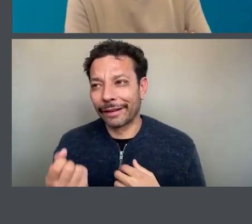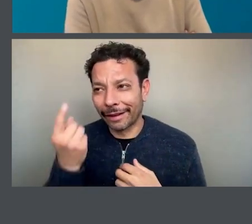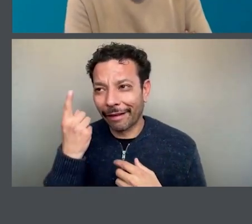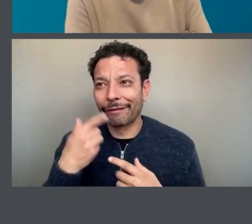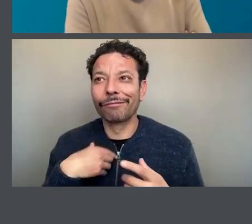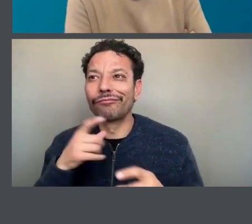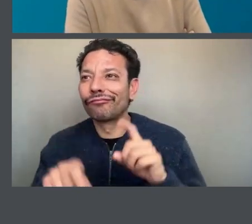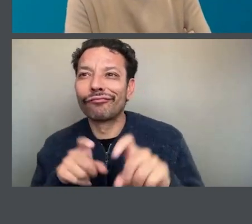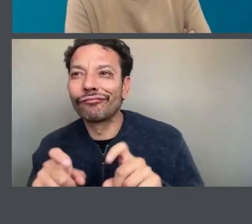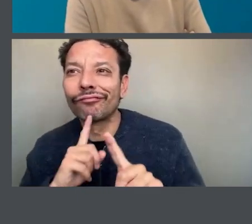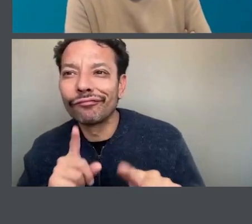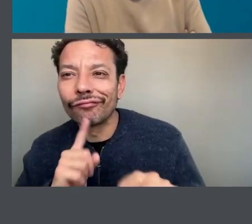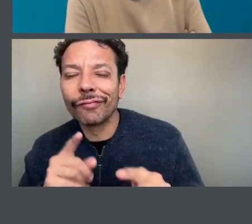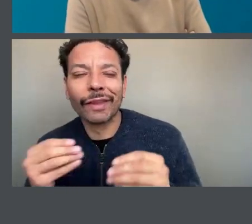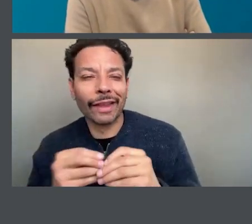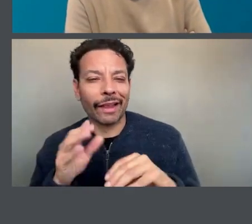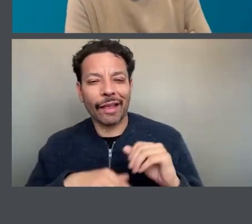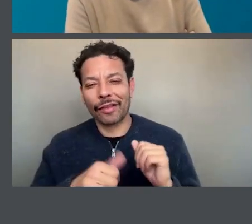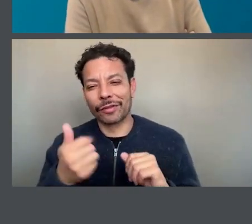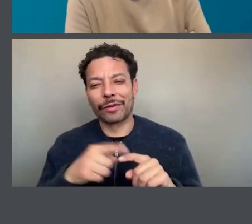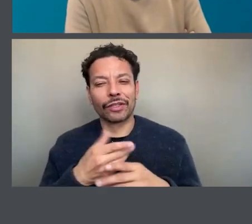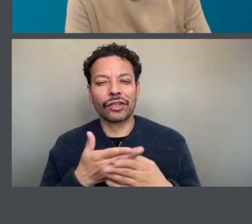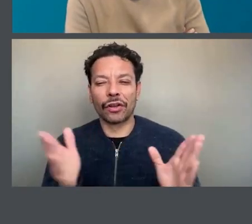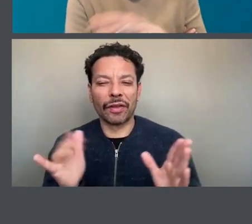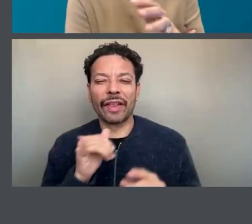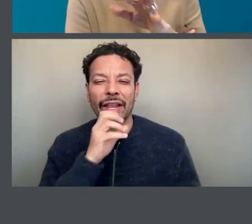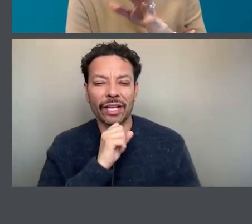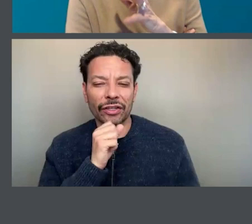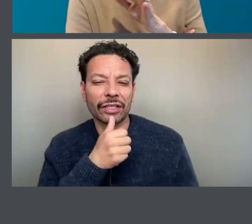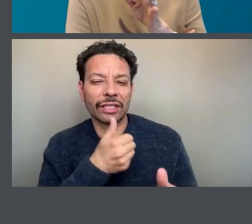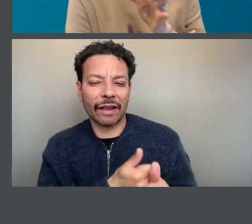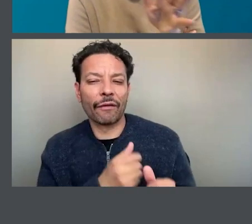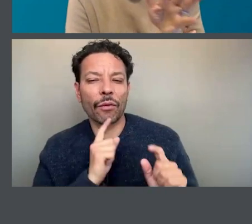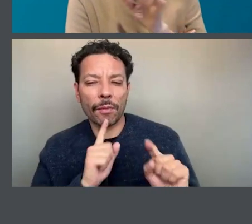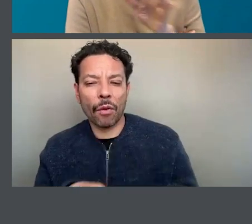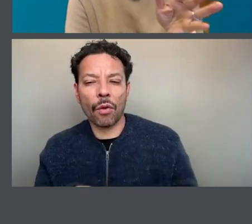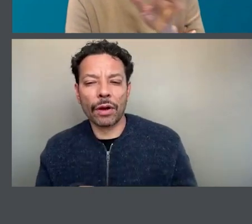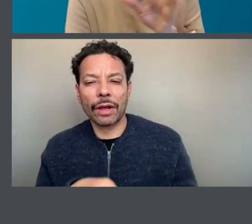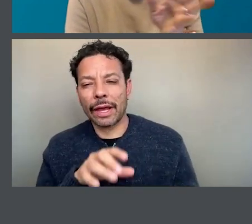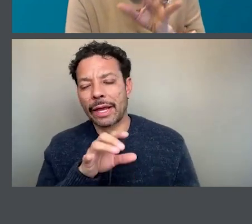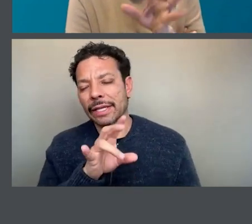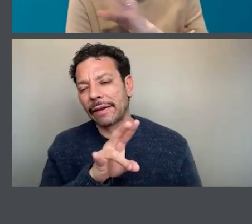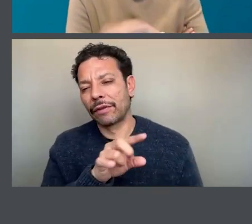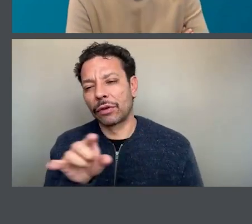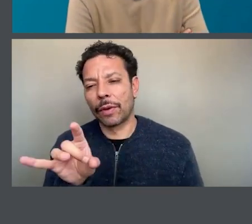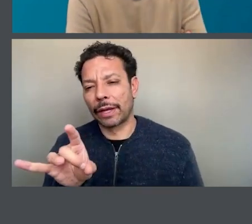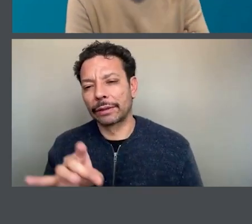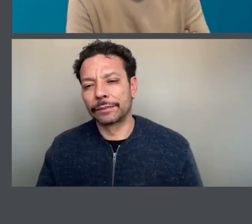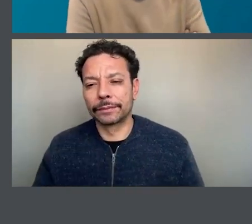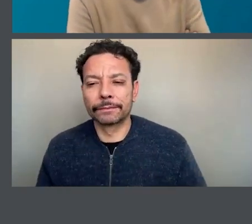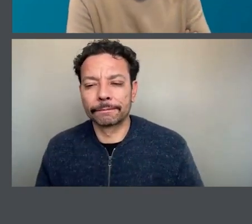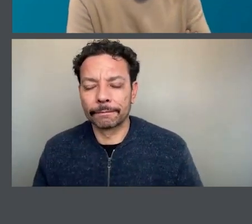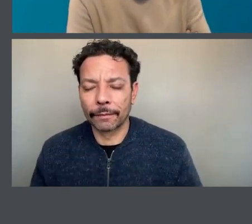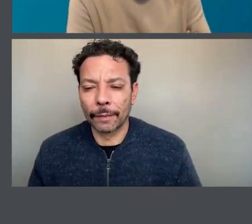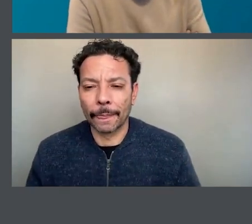insightful than others, but just in general, that's thought to be the age of self-report, around 7 to 8.